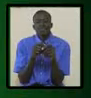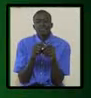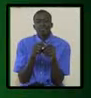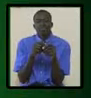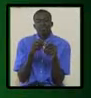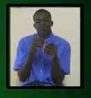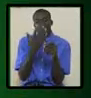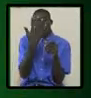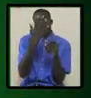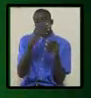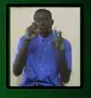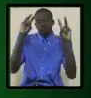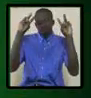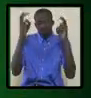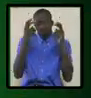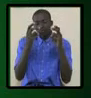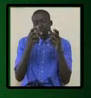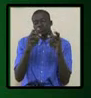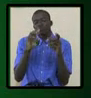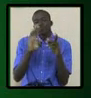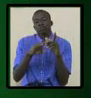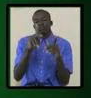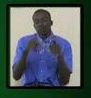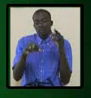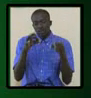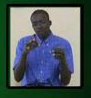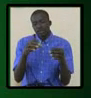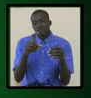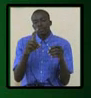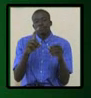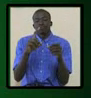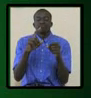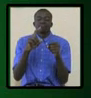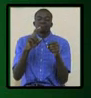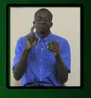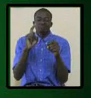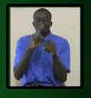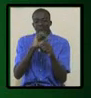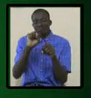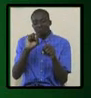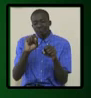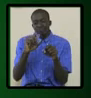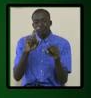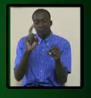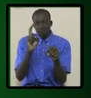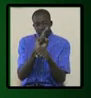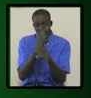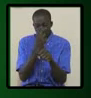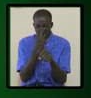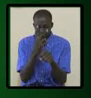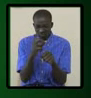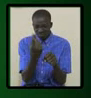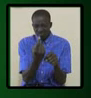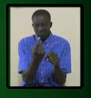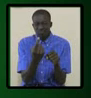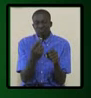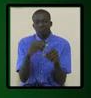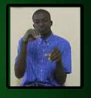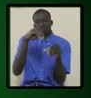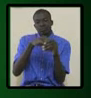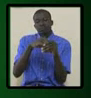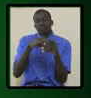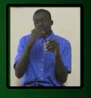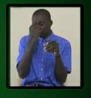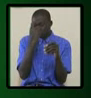This series has 5 lessons on grade 10 physical science syllabus topics. As you can see them on the screen, it